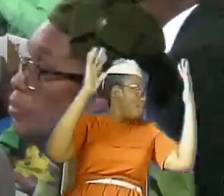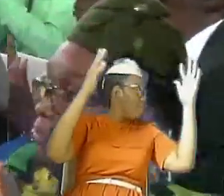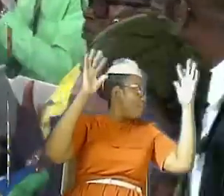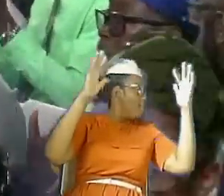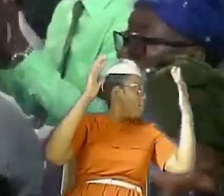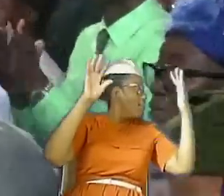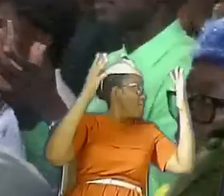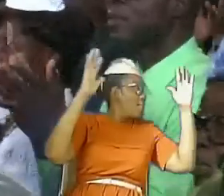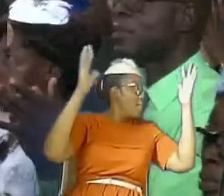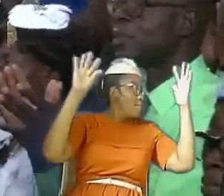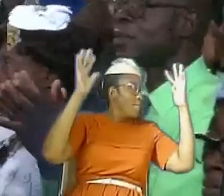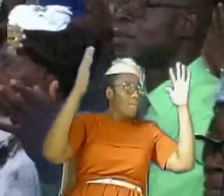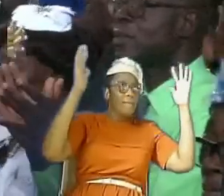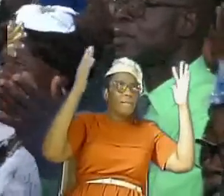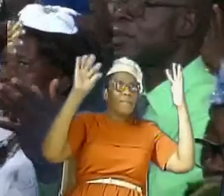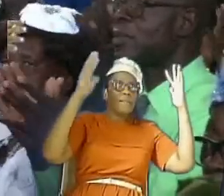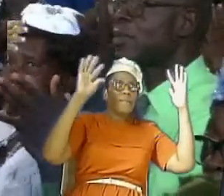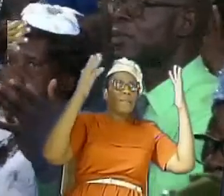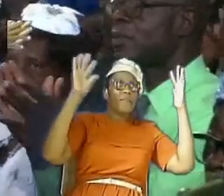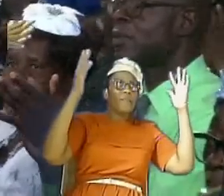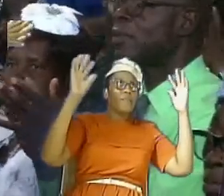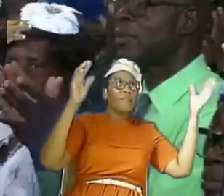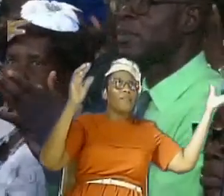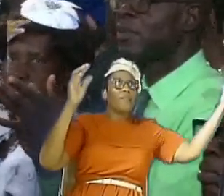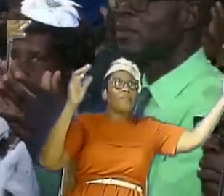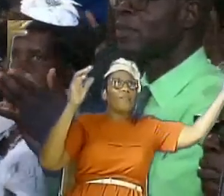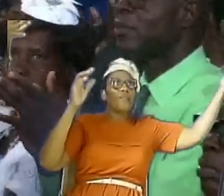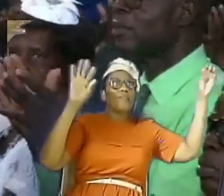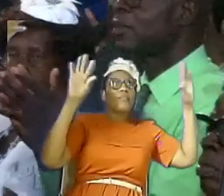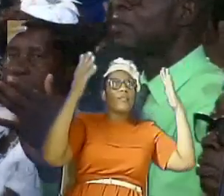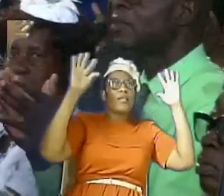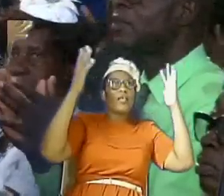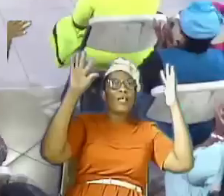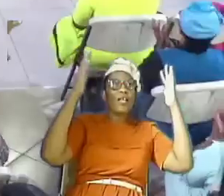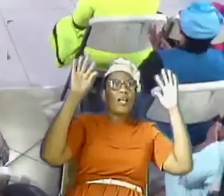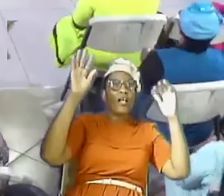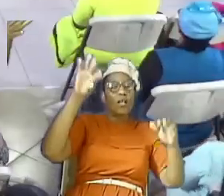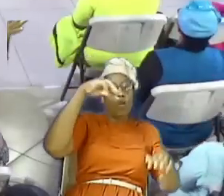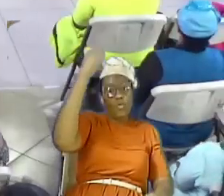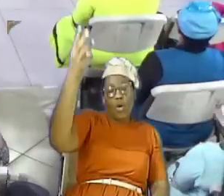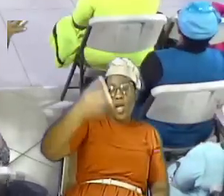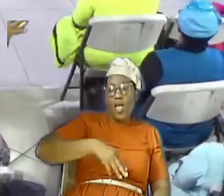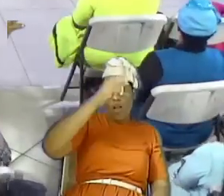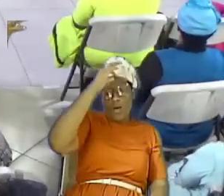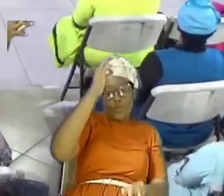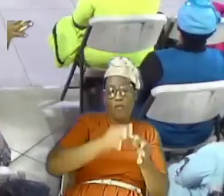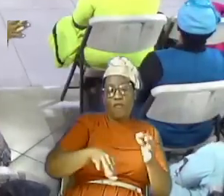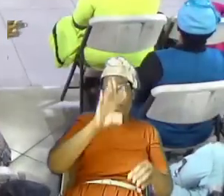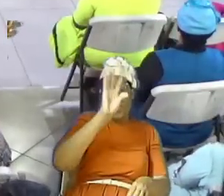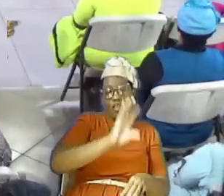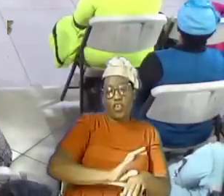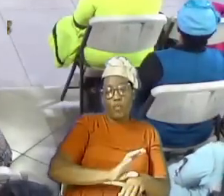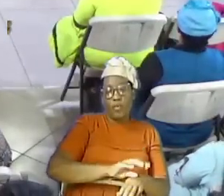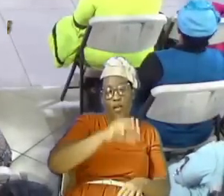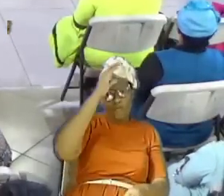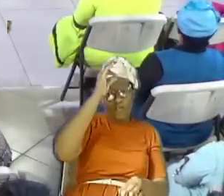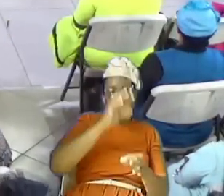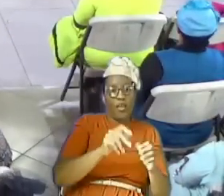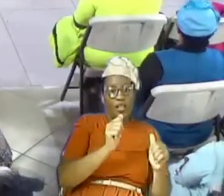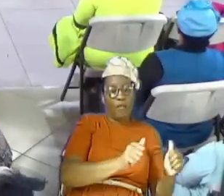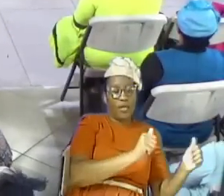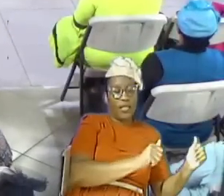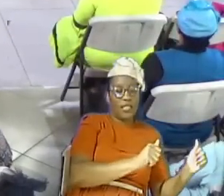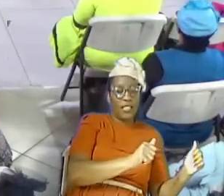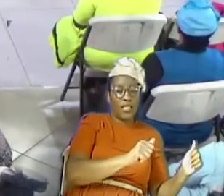bless you. God bless you. God bless you. Welcome to Faith Chapel, of the Faith Apostolic Ministries.